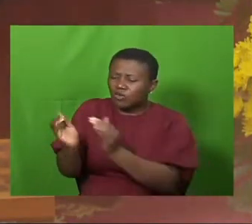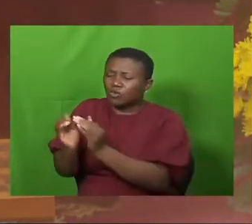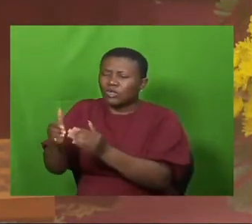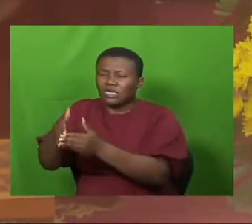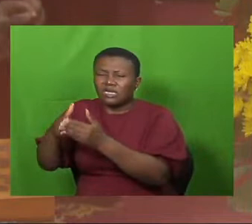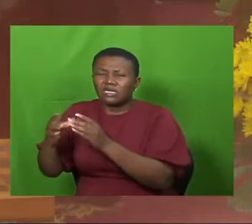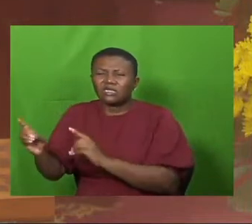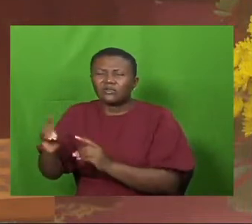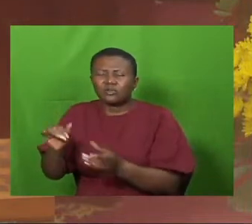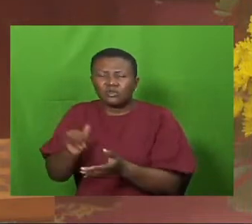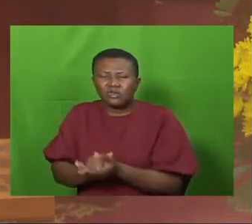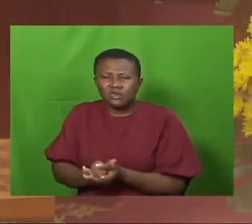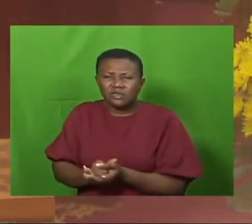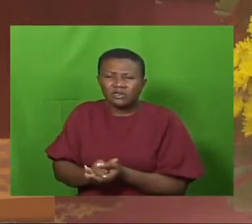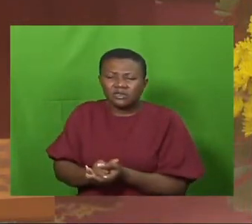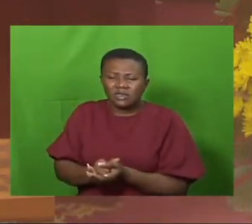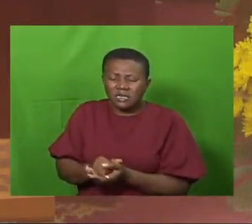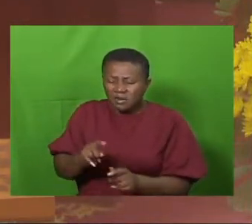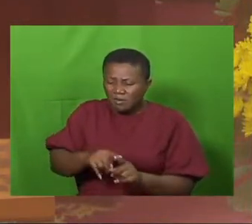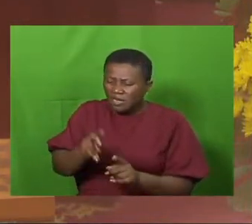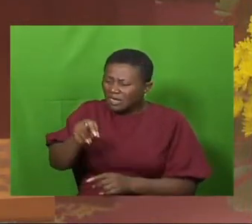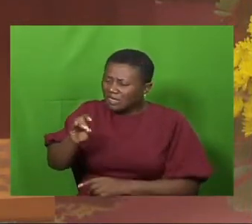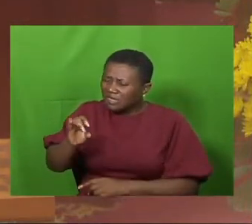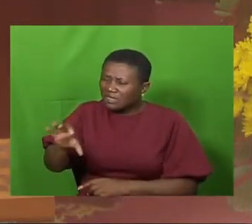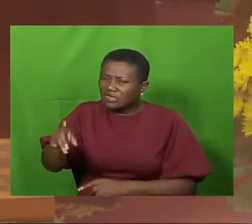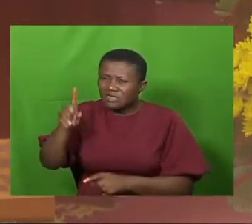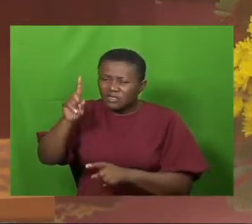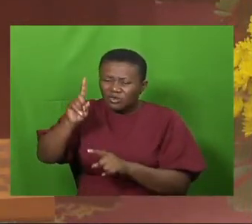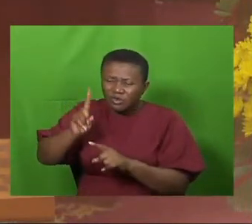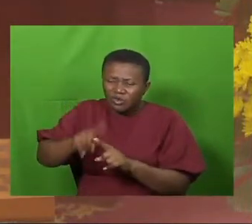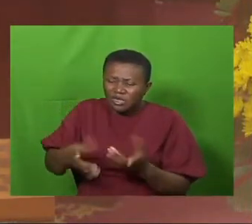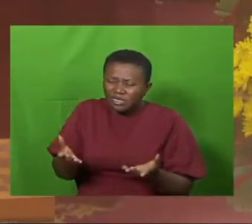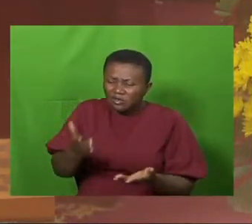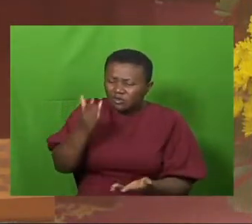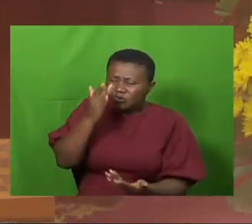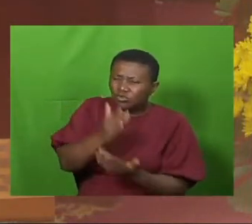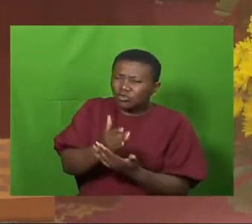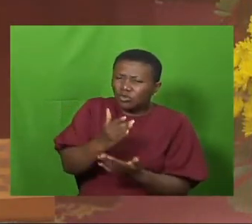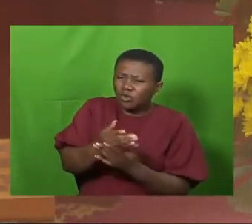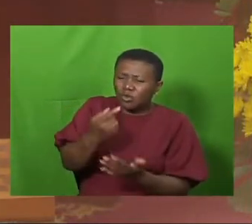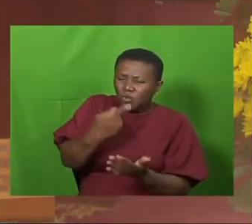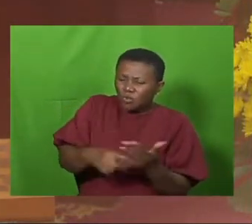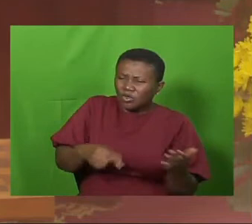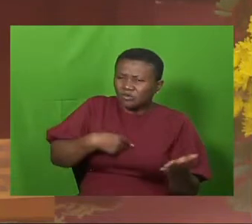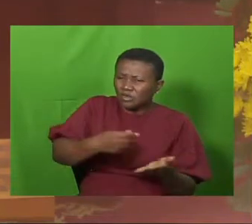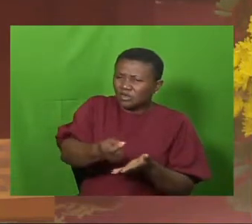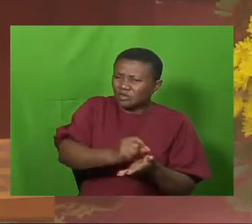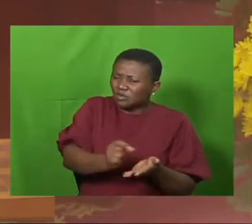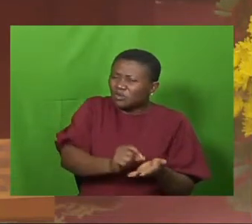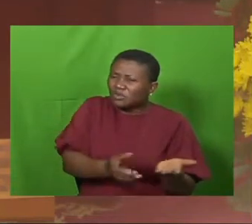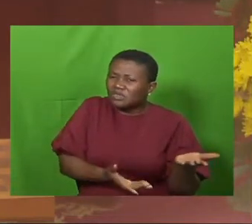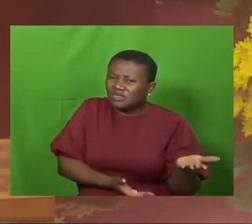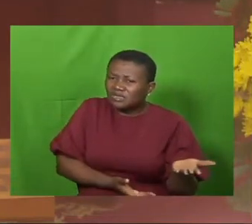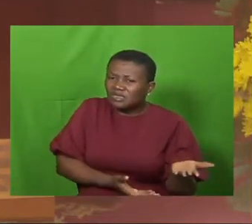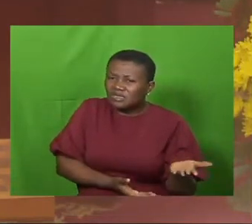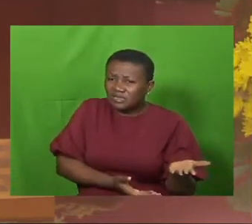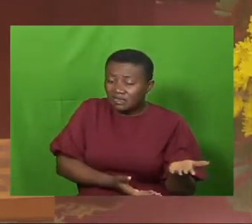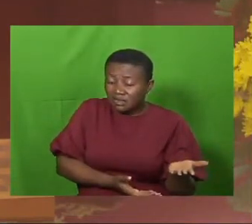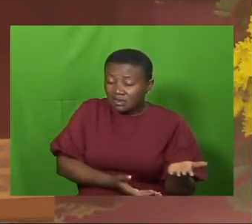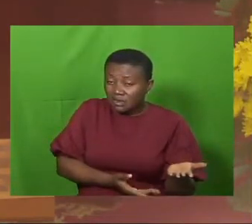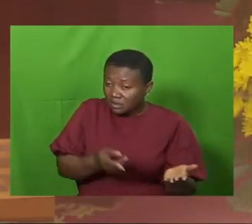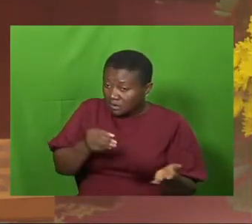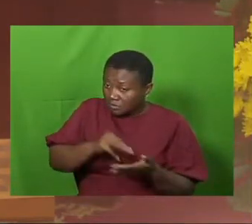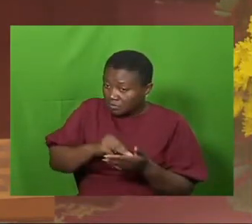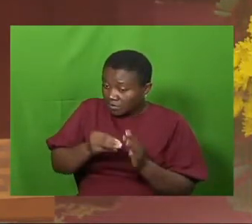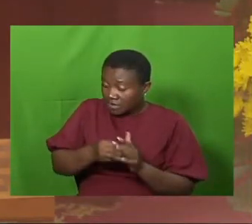Speaker, they cannot stop the tendering, the tabling of my written submission. Are they saying that there is